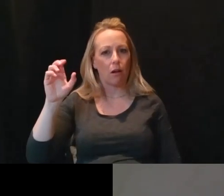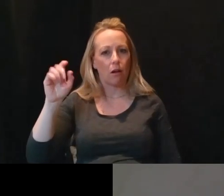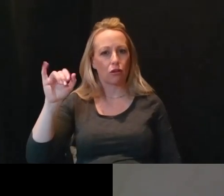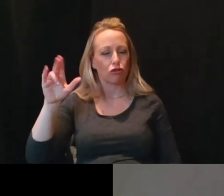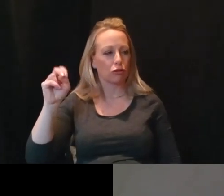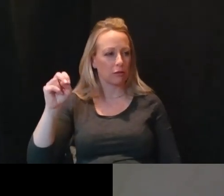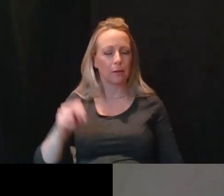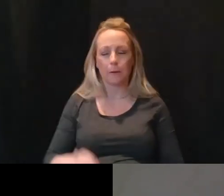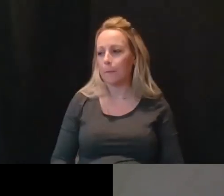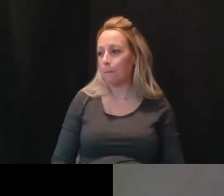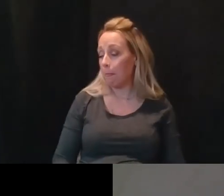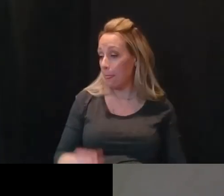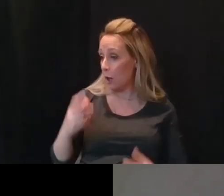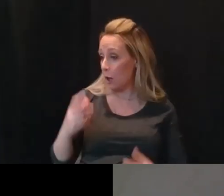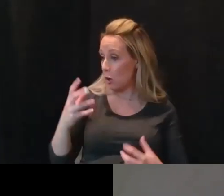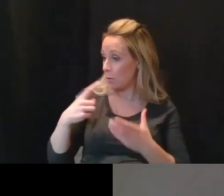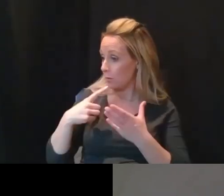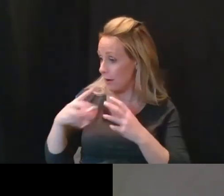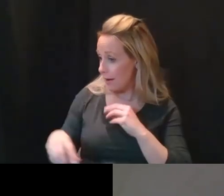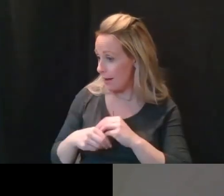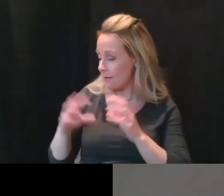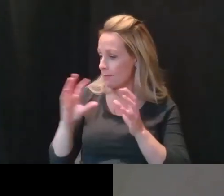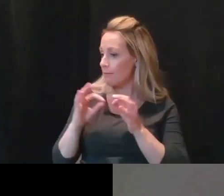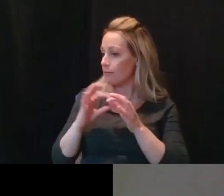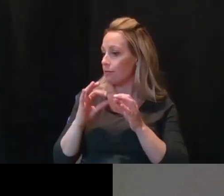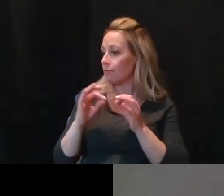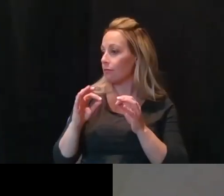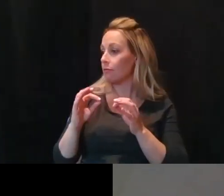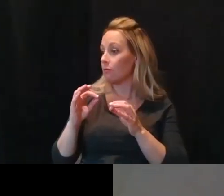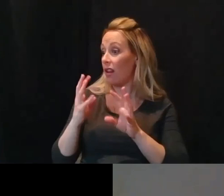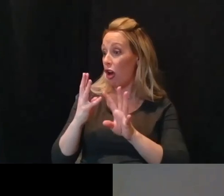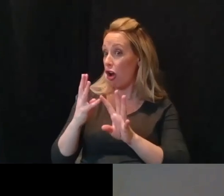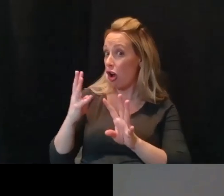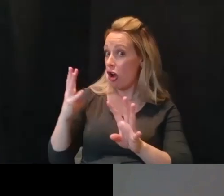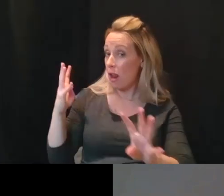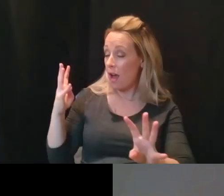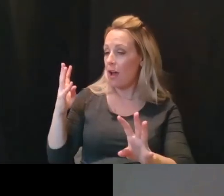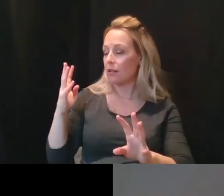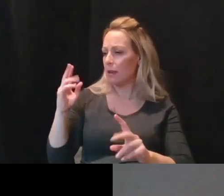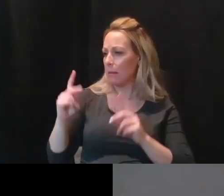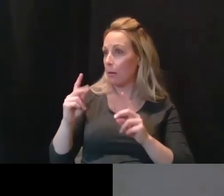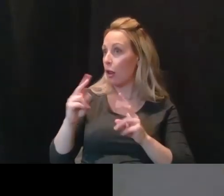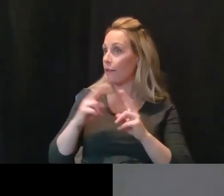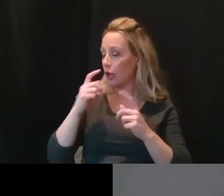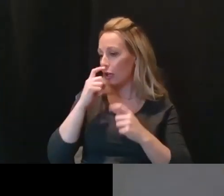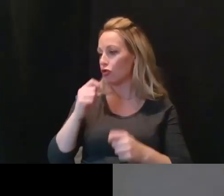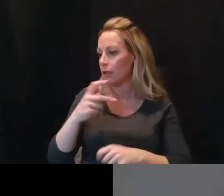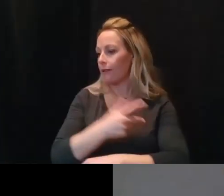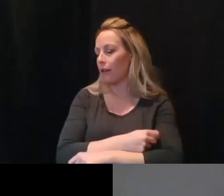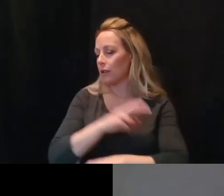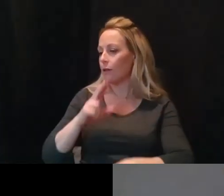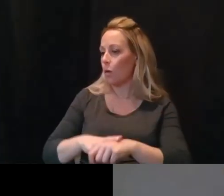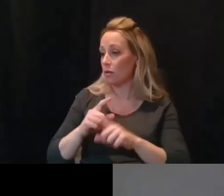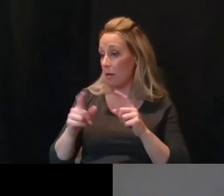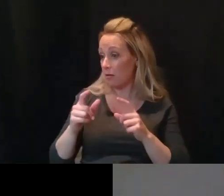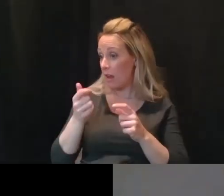And then would you like to speak, they mentioned maybe some long lines at the auto auction. We know people are very interested in the vaccine. Is there anything you guys are